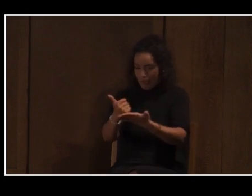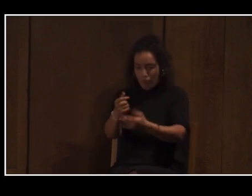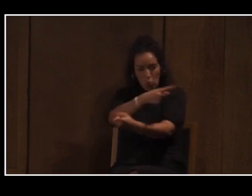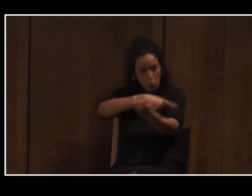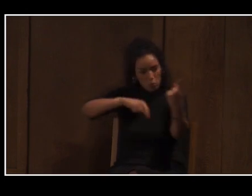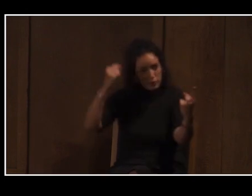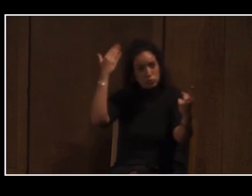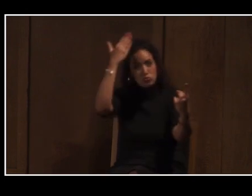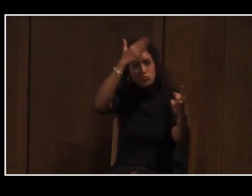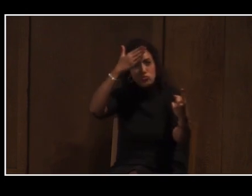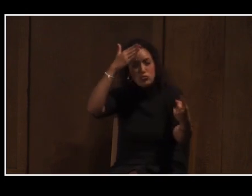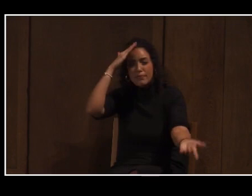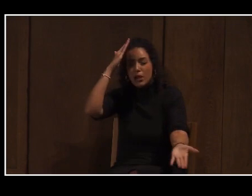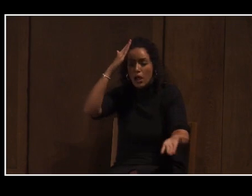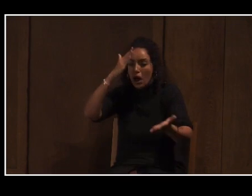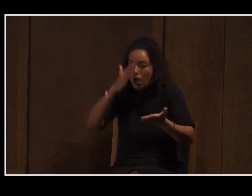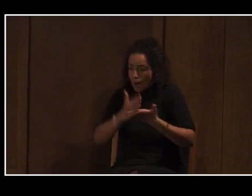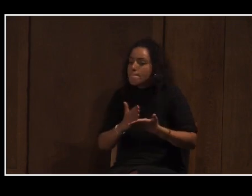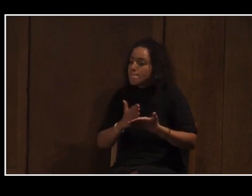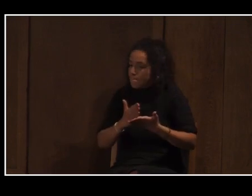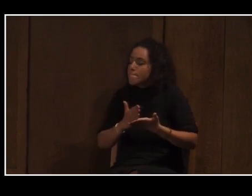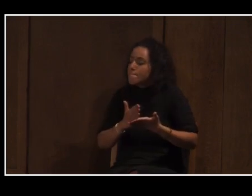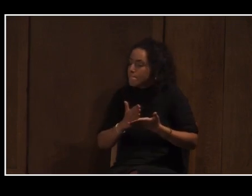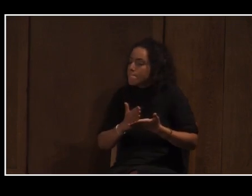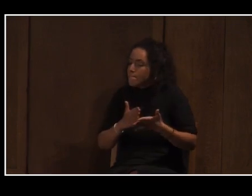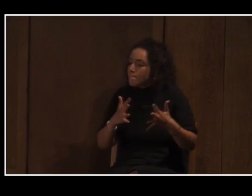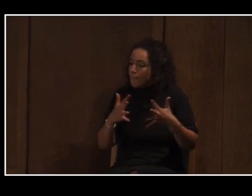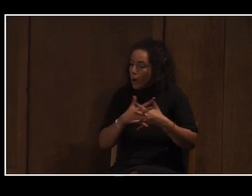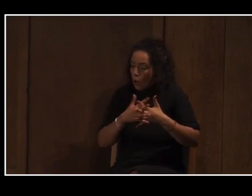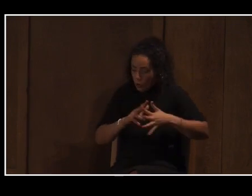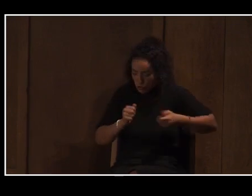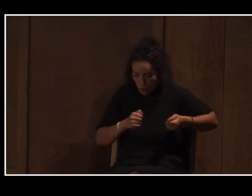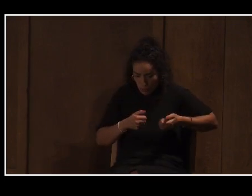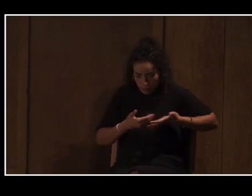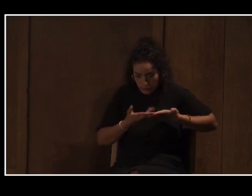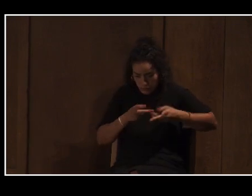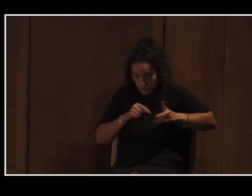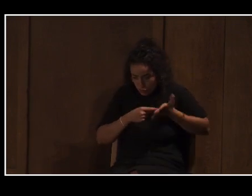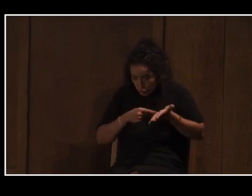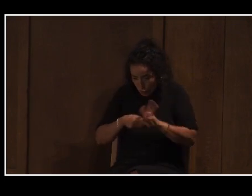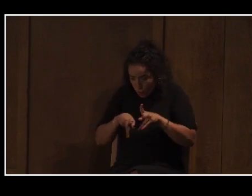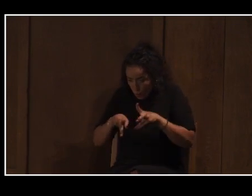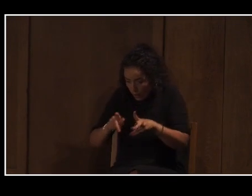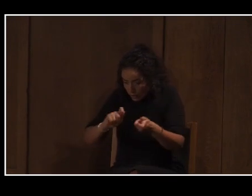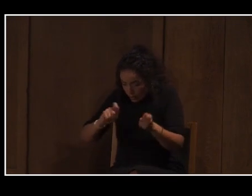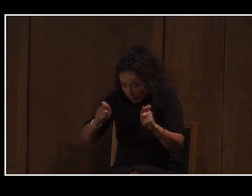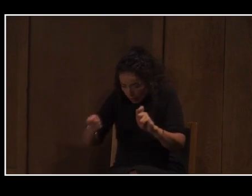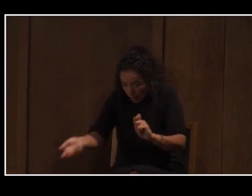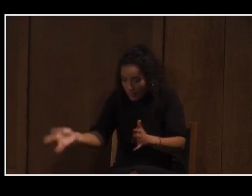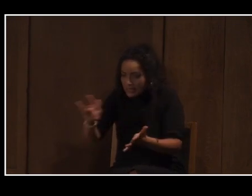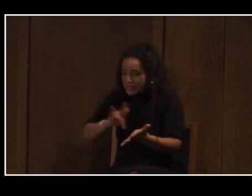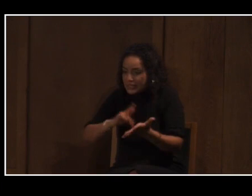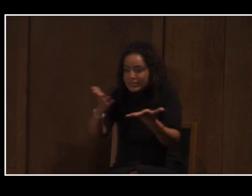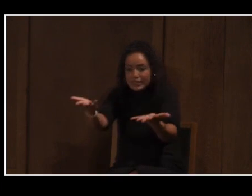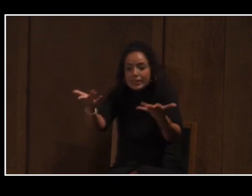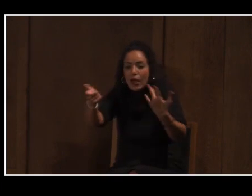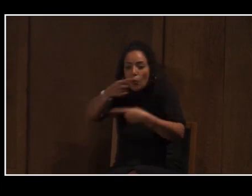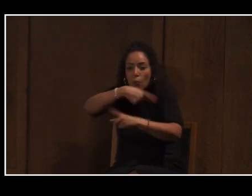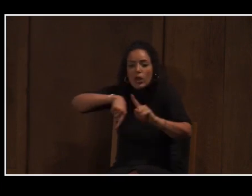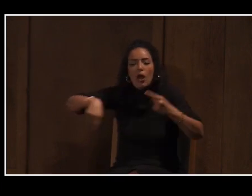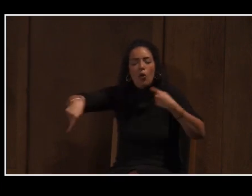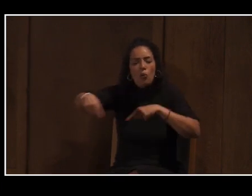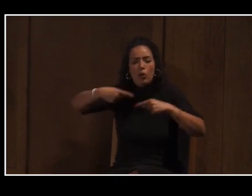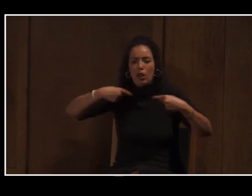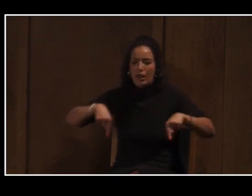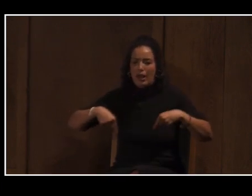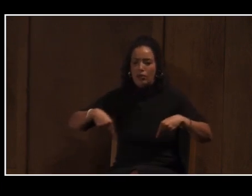it also brings about a way of being a city that is both legal as well as an idea of who we can be